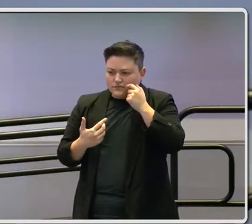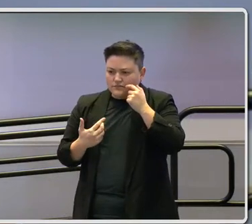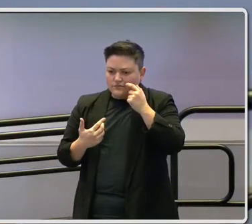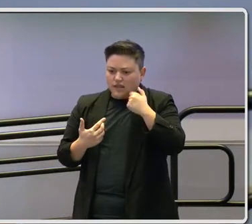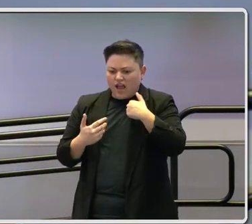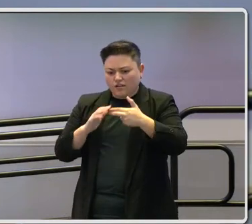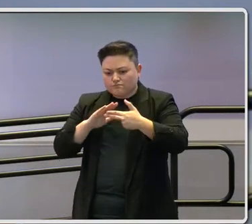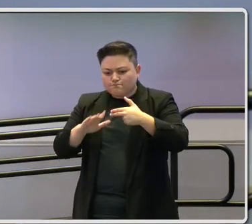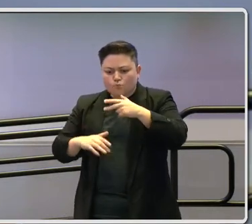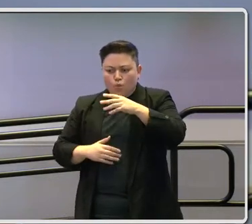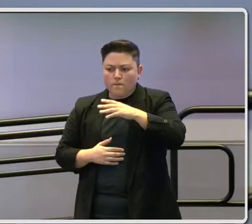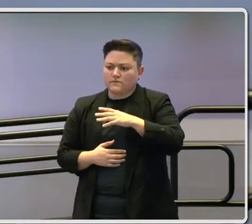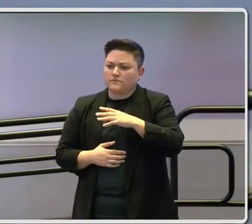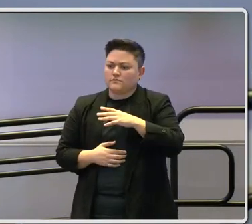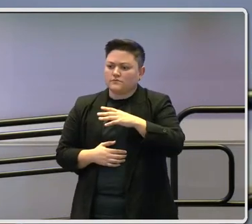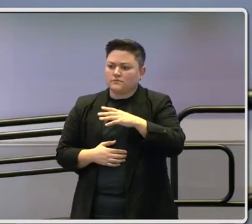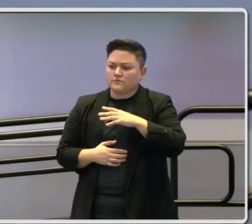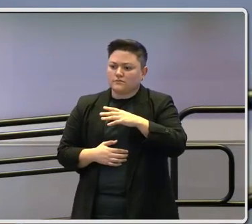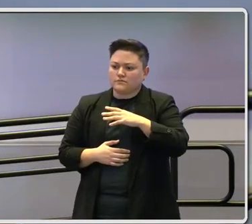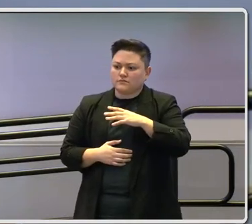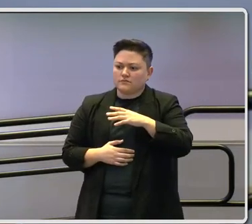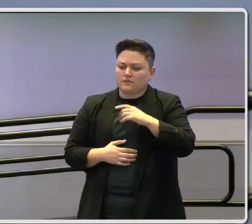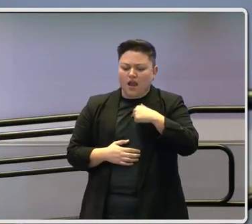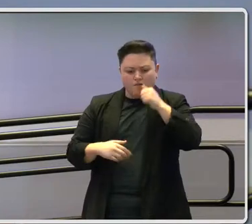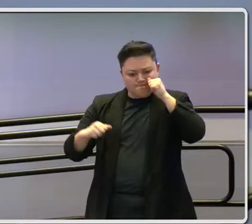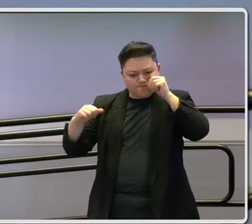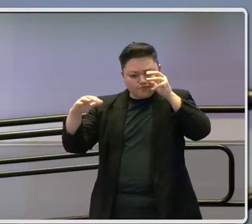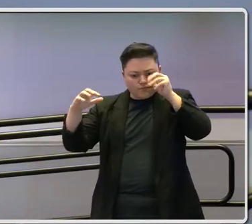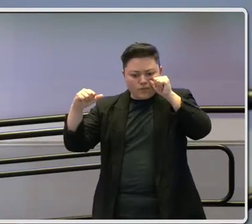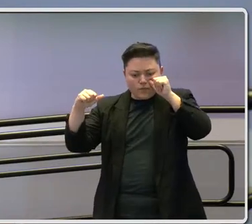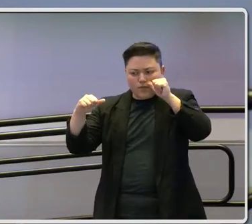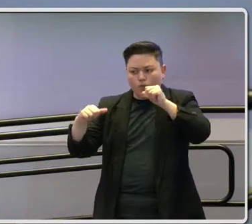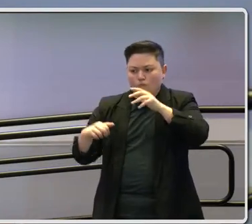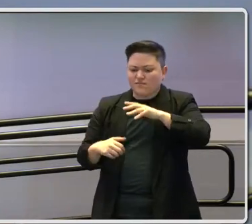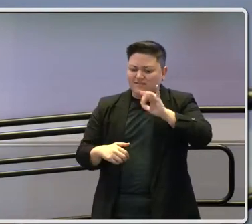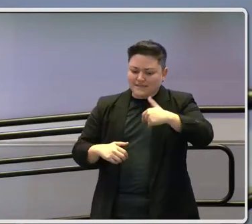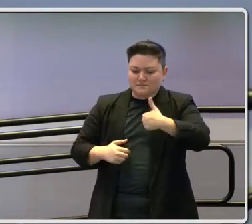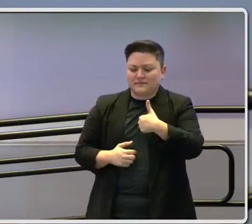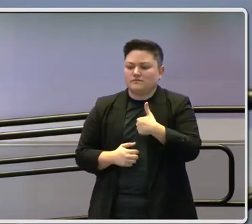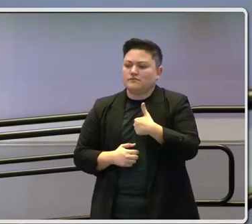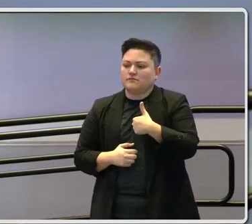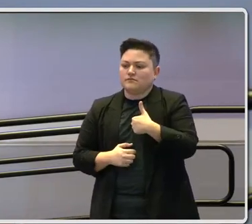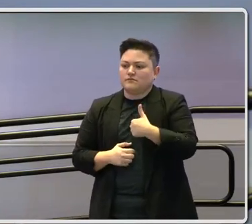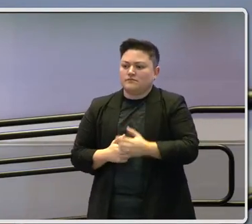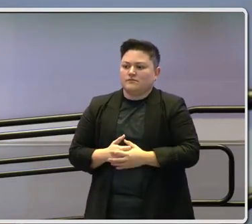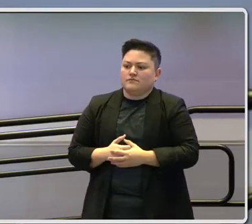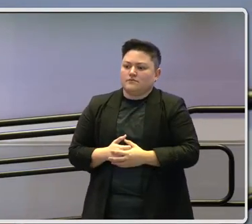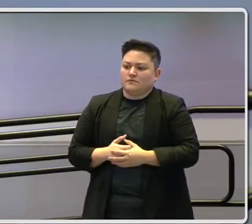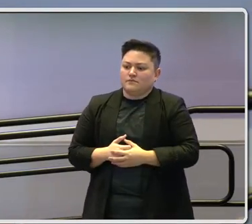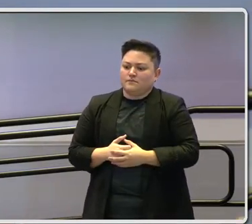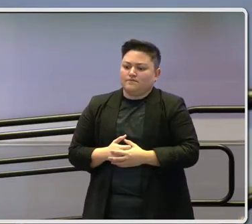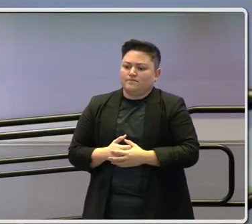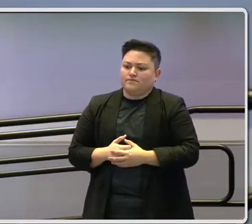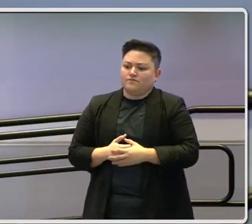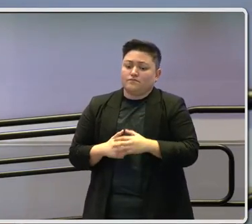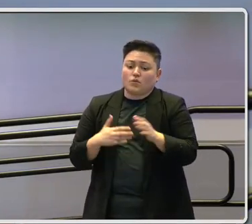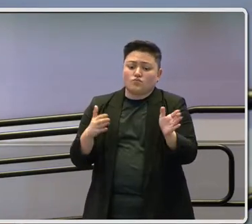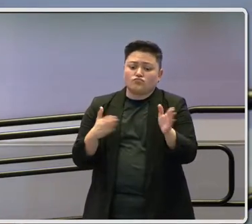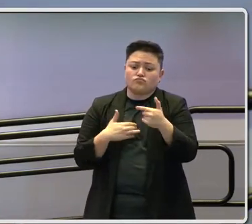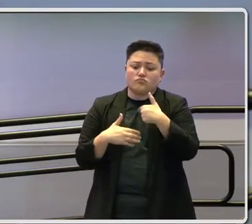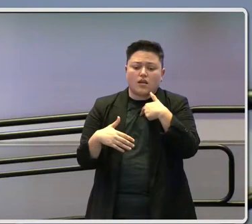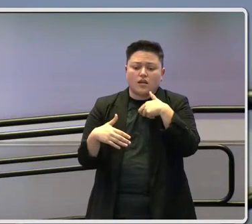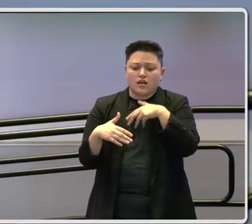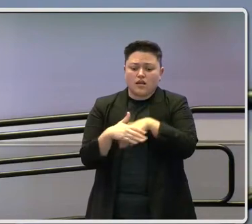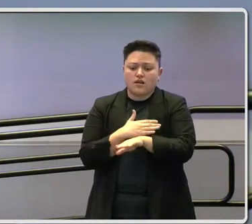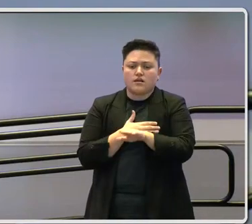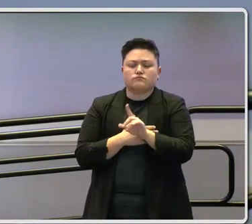woman, phenomenally phenomenal woman. That is me. I walk into a room just as